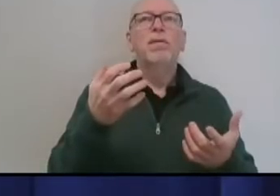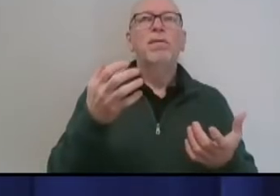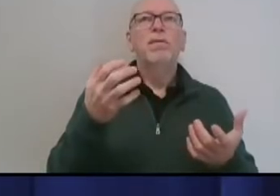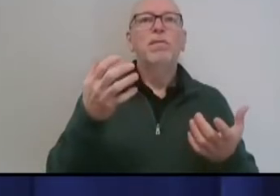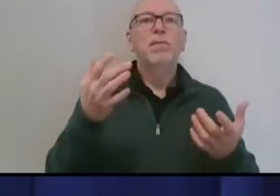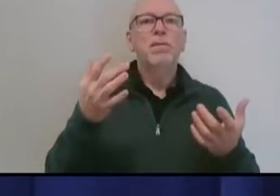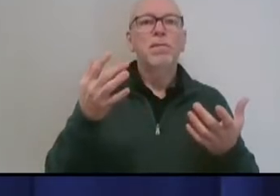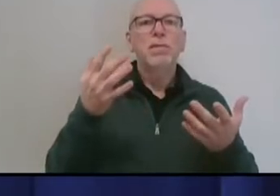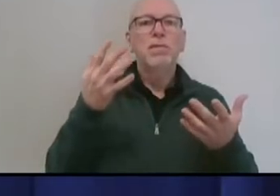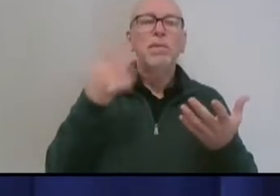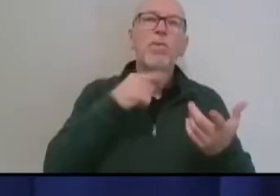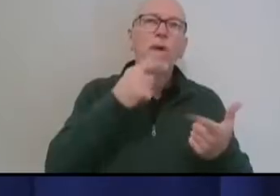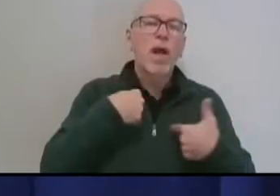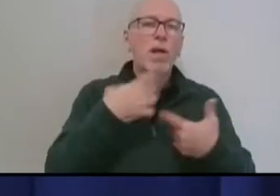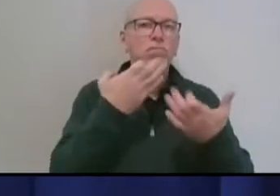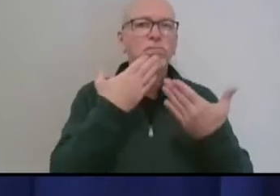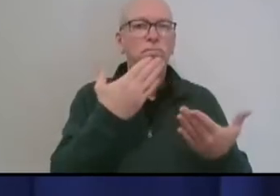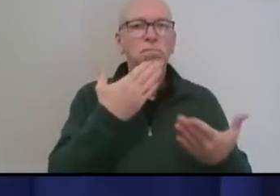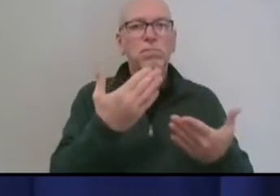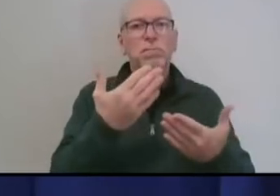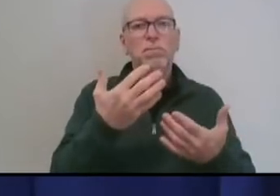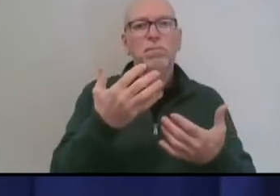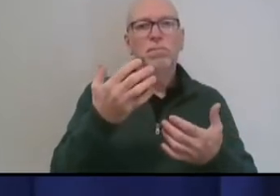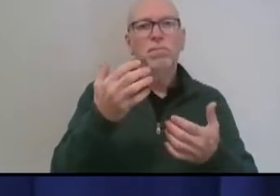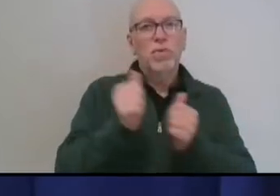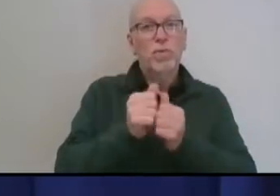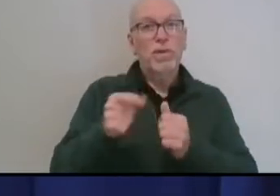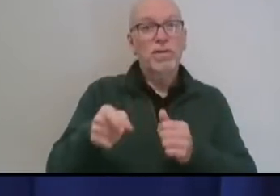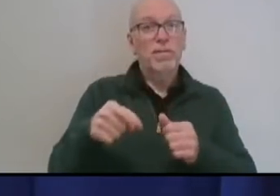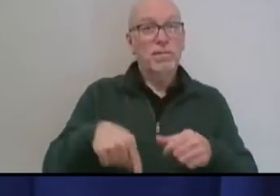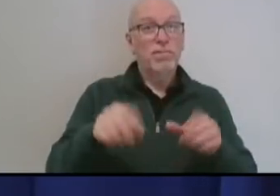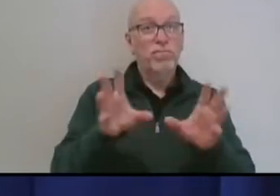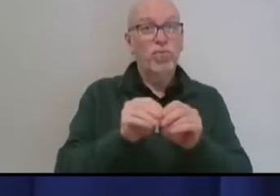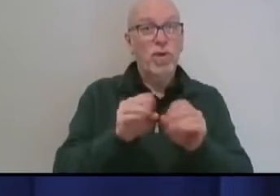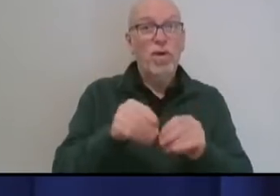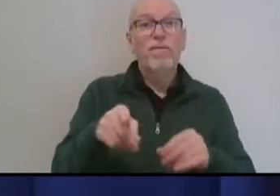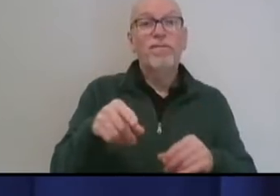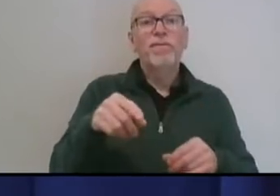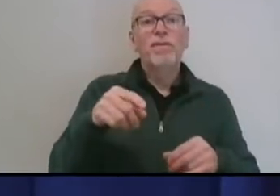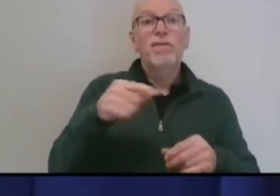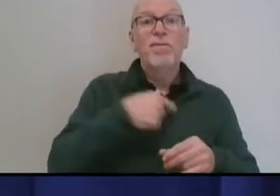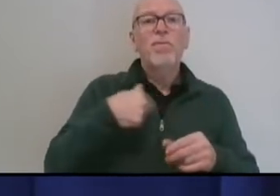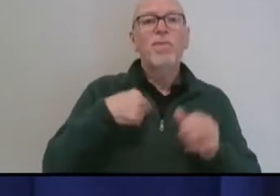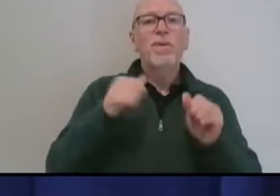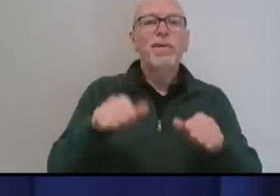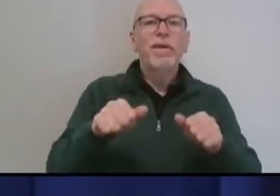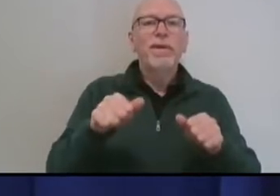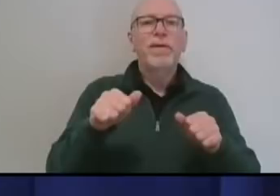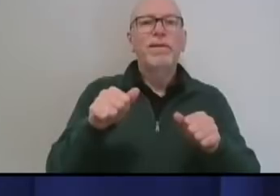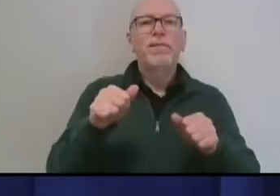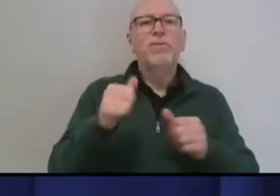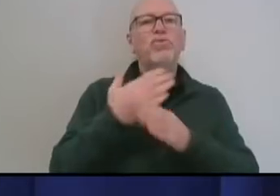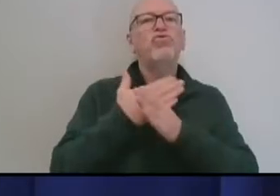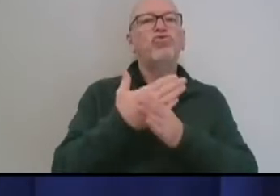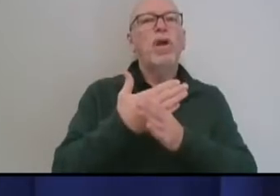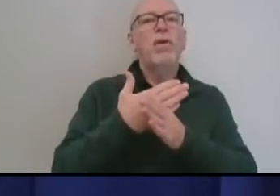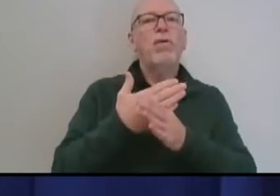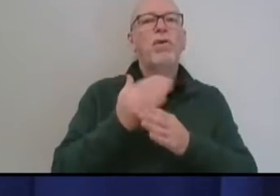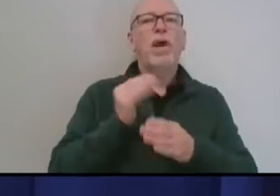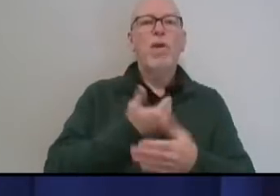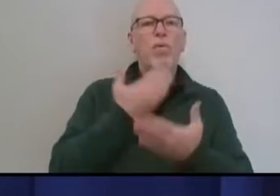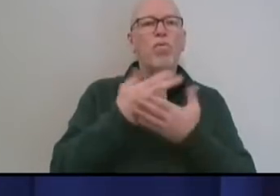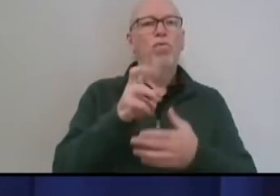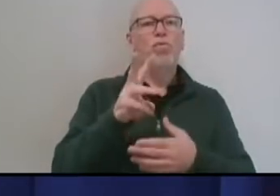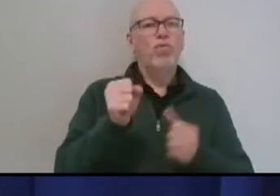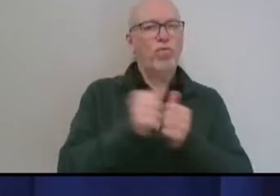goes along with these press conferences for being able to share that good news